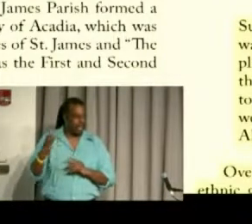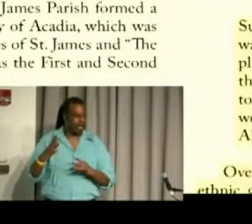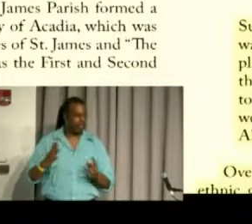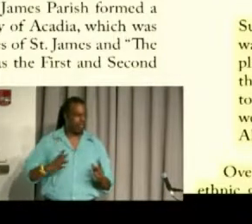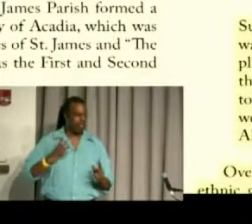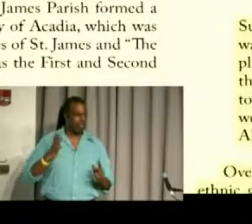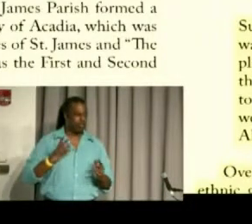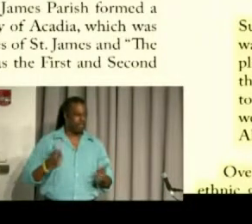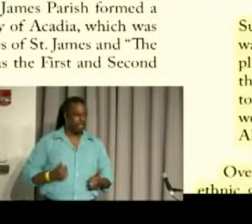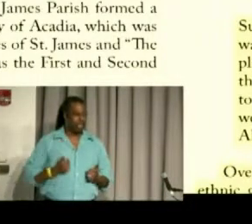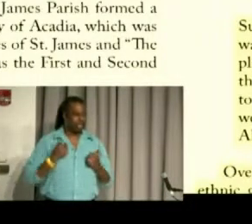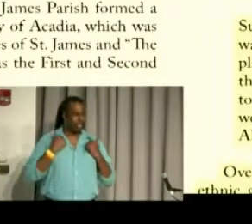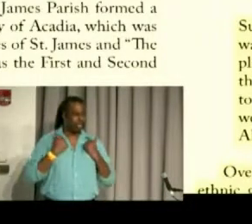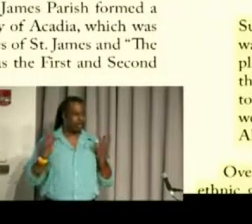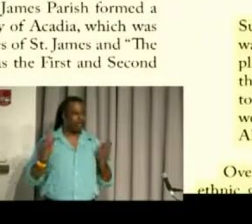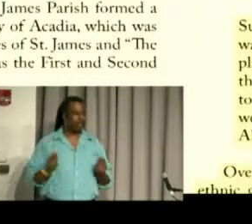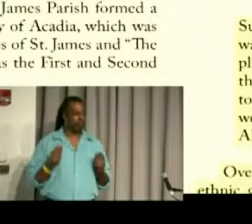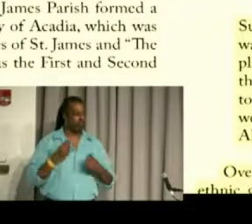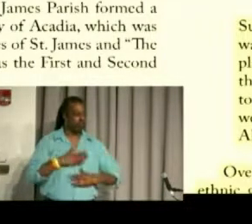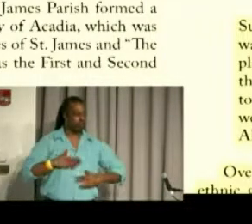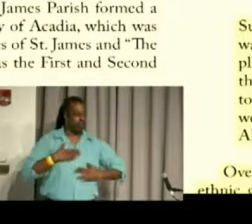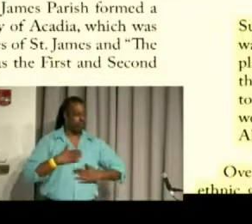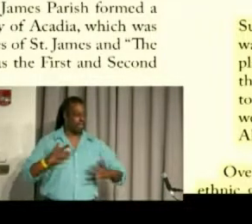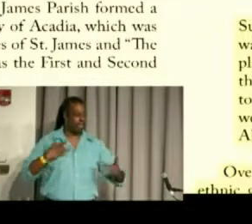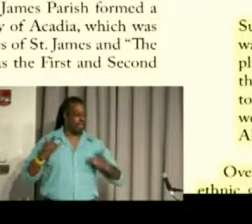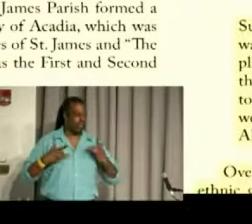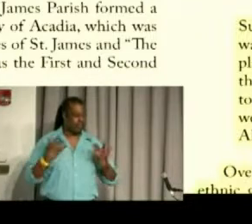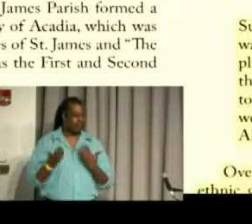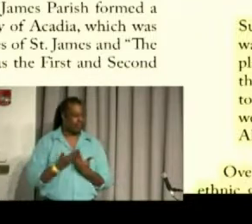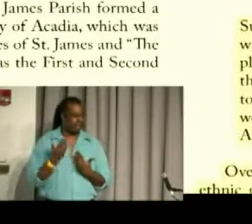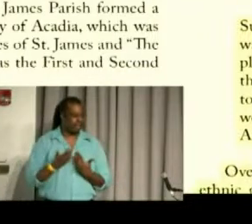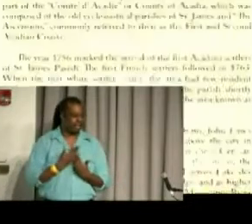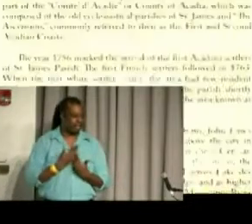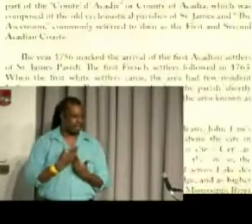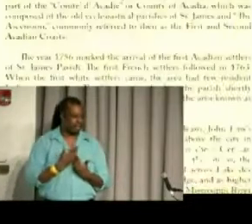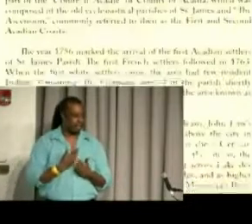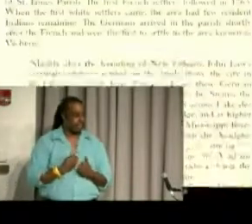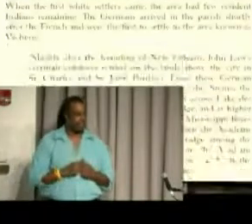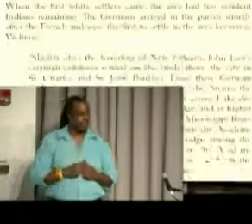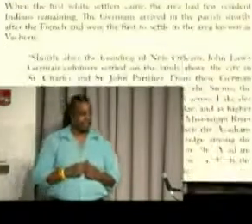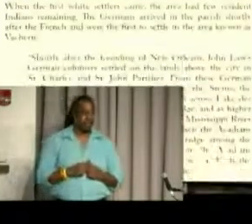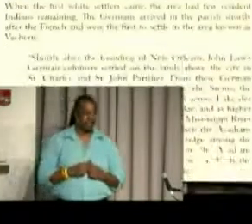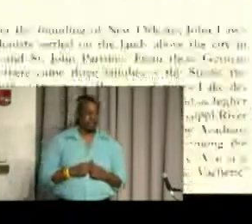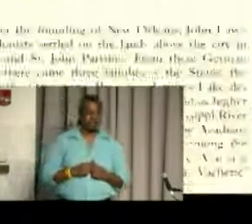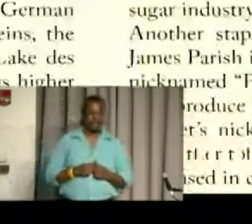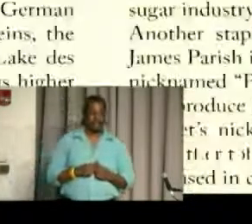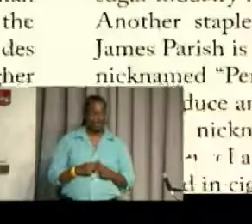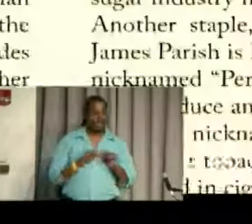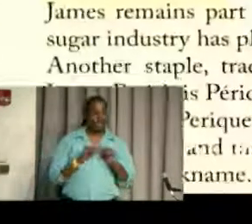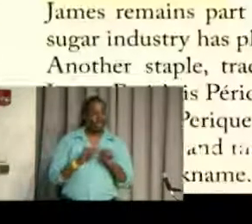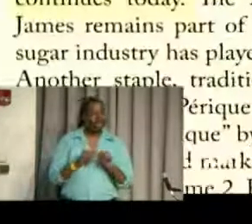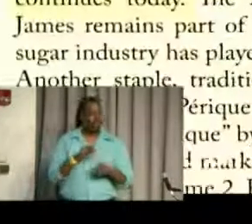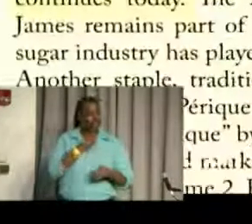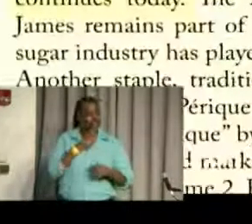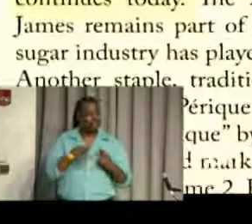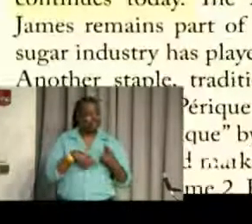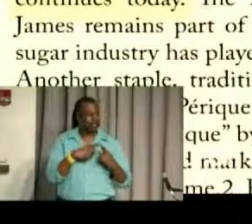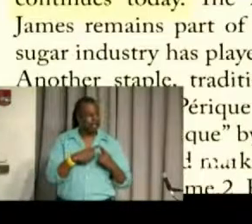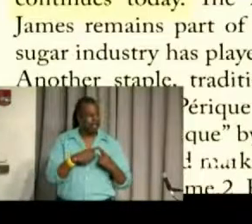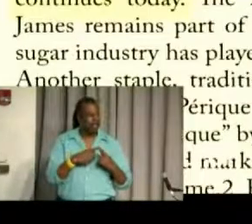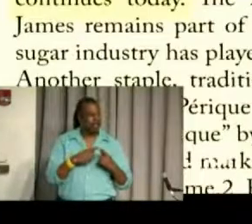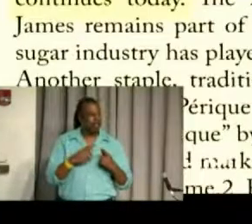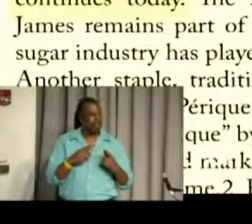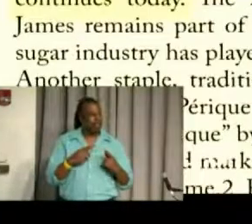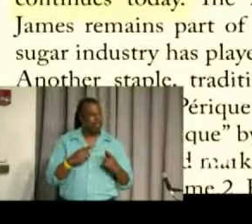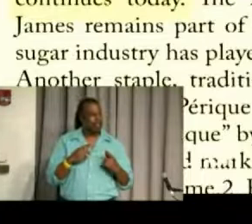luxurious living, of sumptuous entertainment, of delightful ease. It goes on to speak about how while there